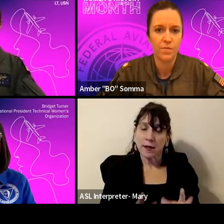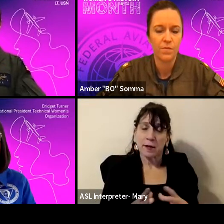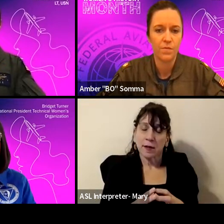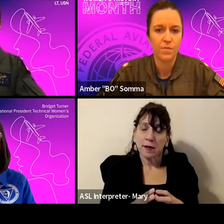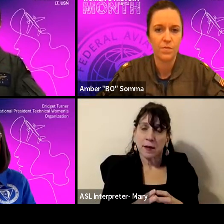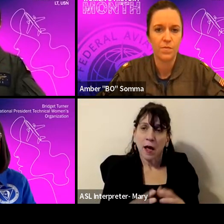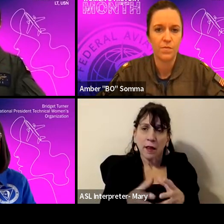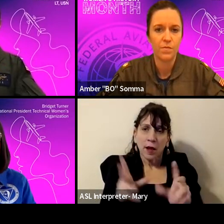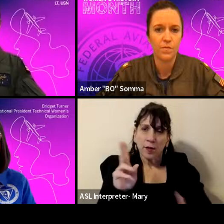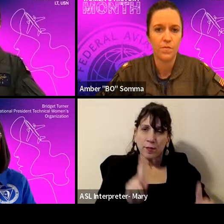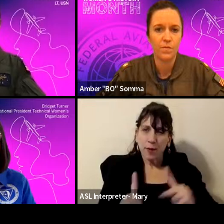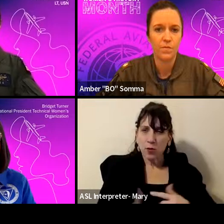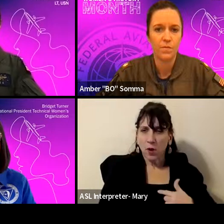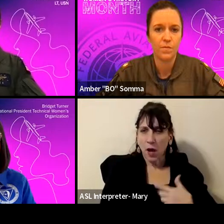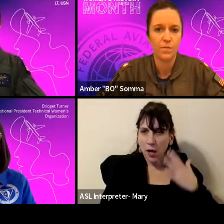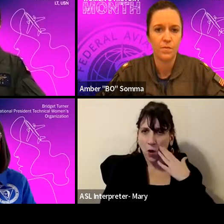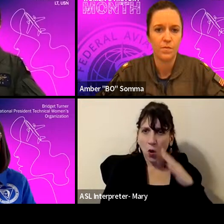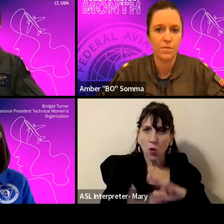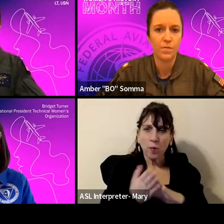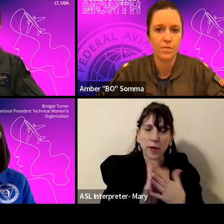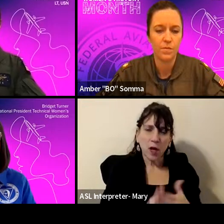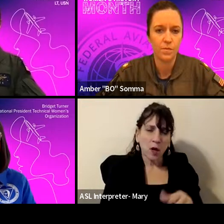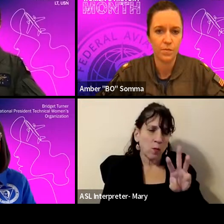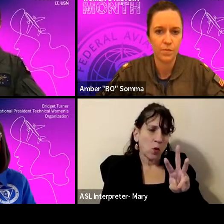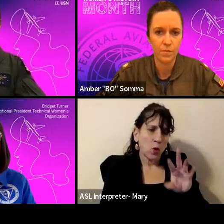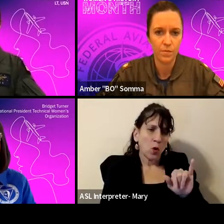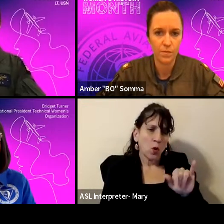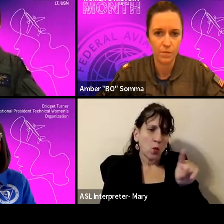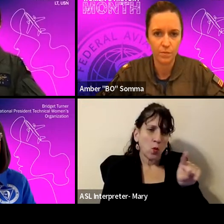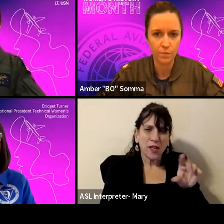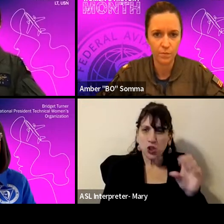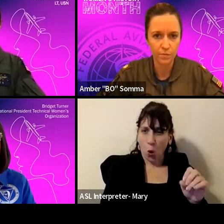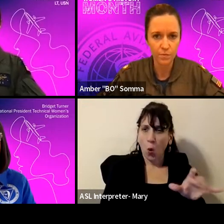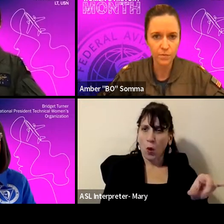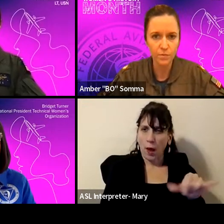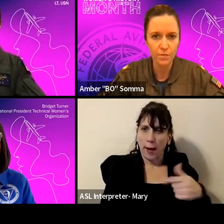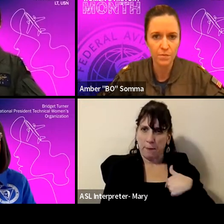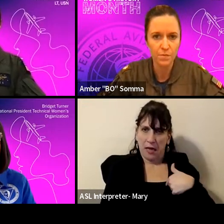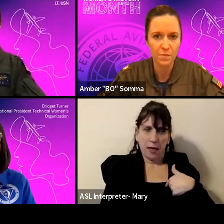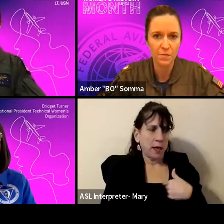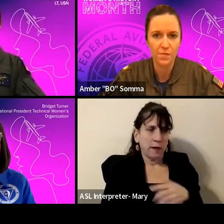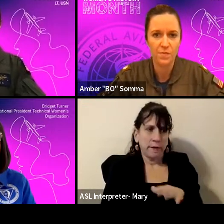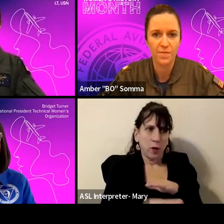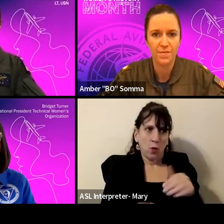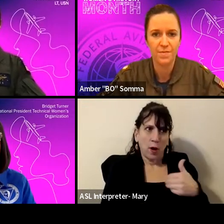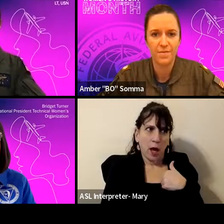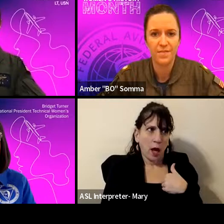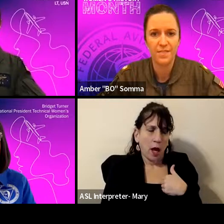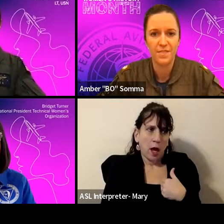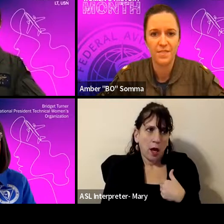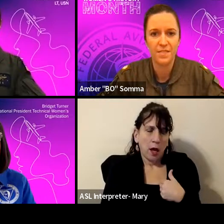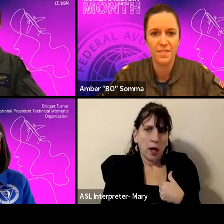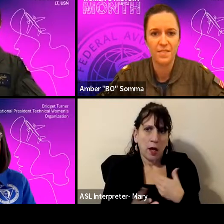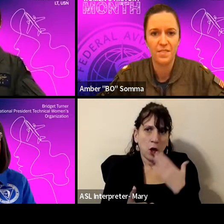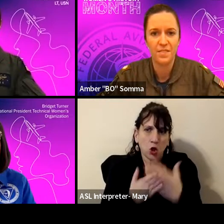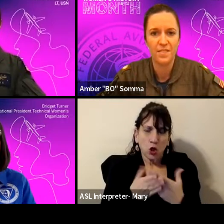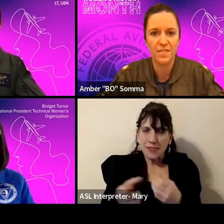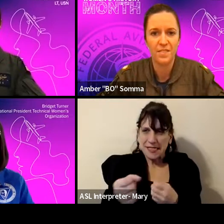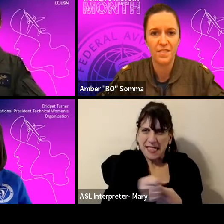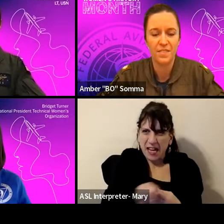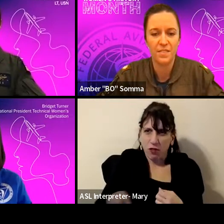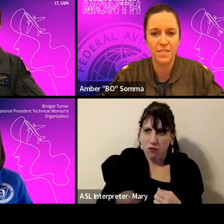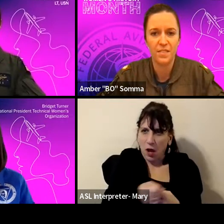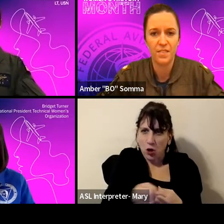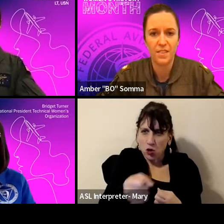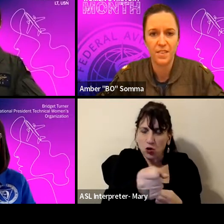A lot of people I know end up becoming WISOs because, like me, they don't have the good stick and throttle